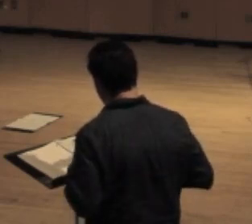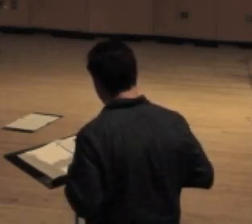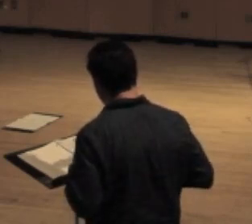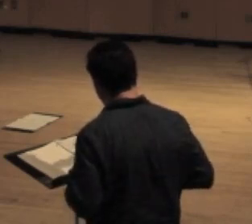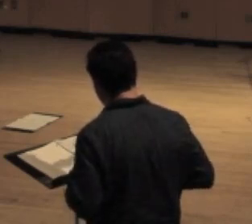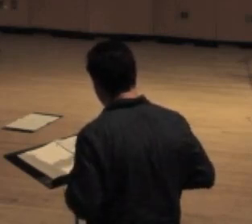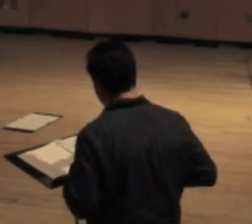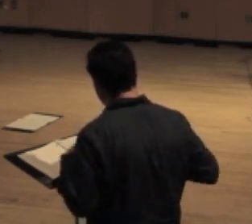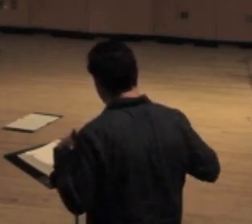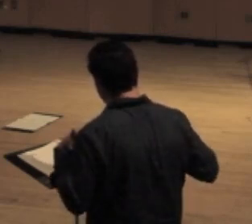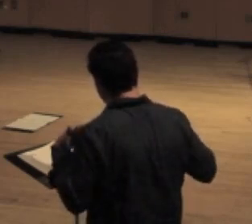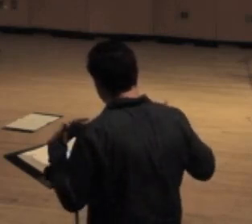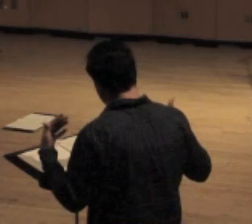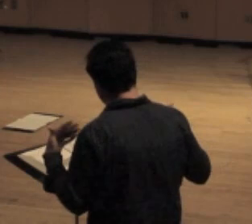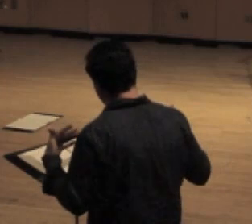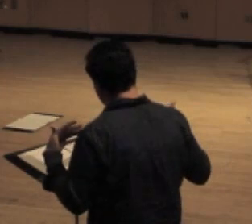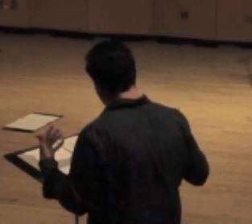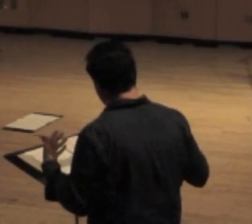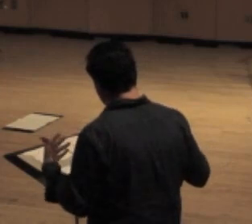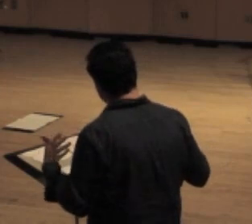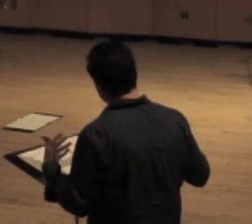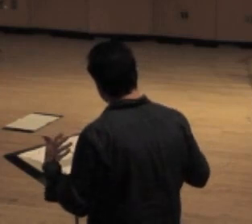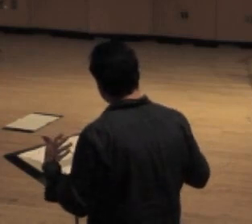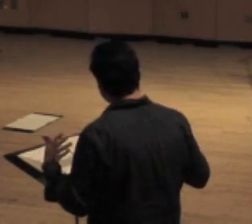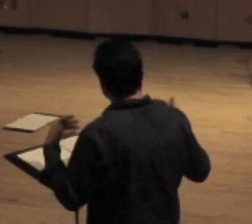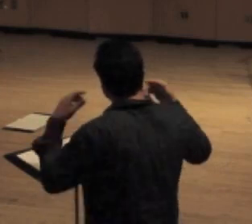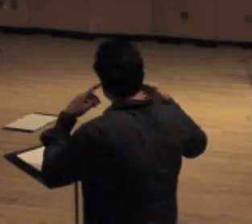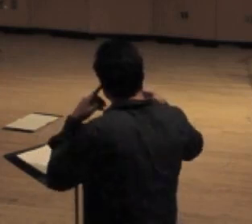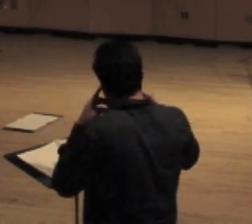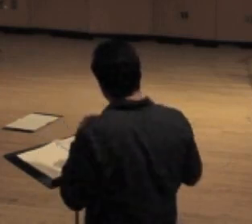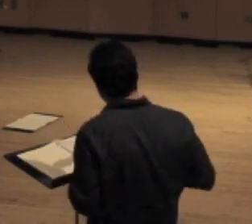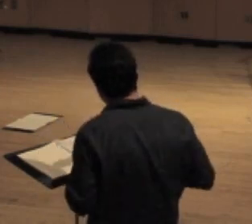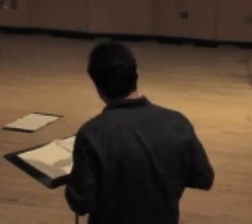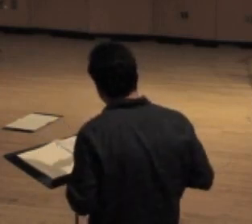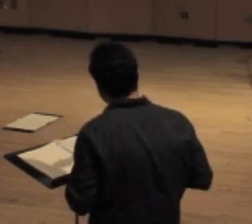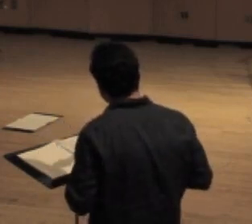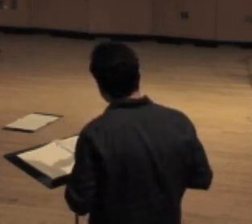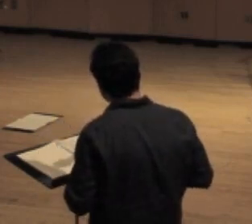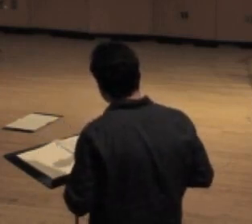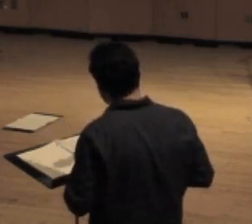that okay together